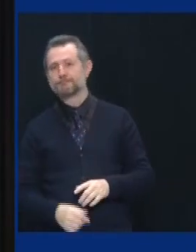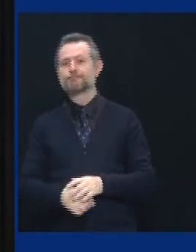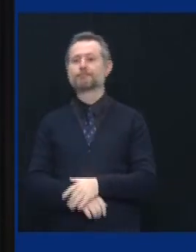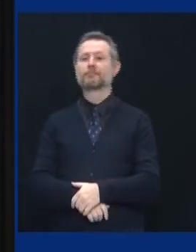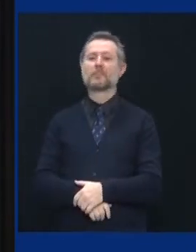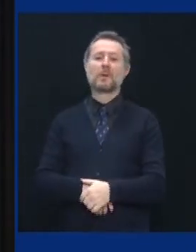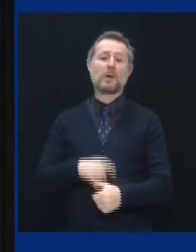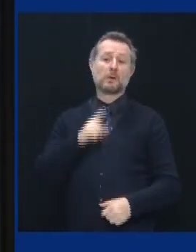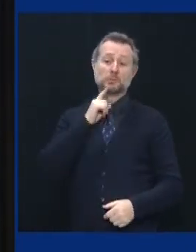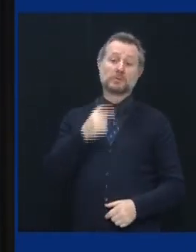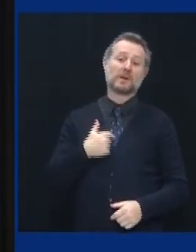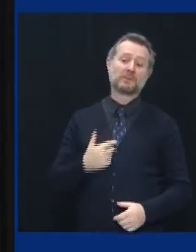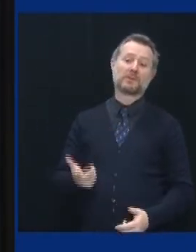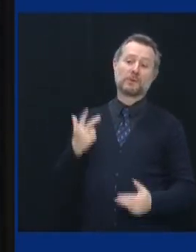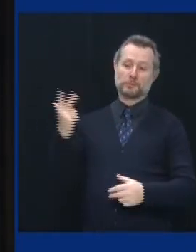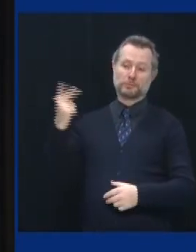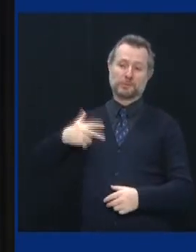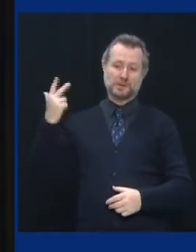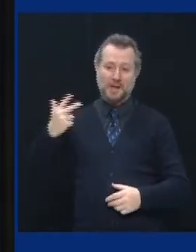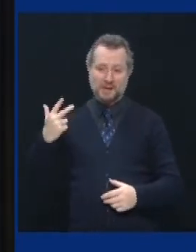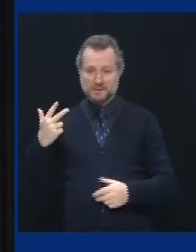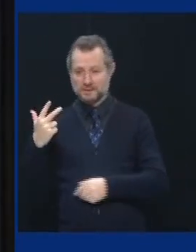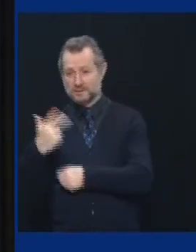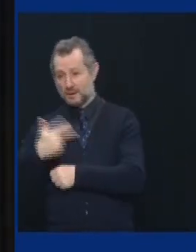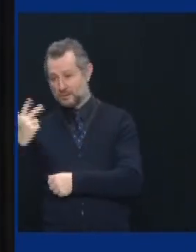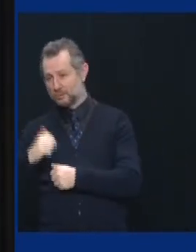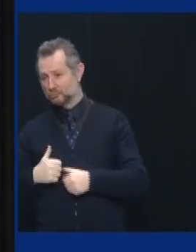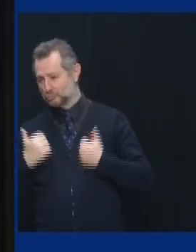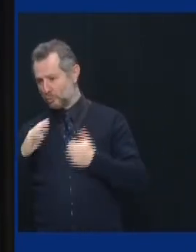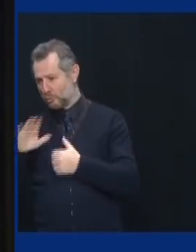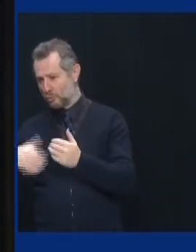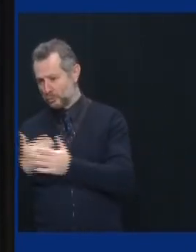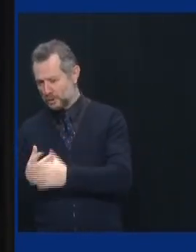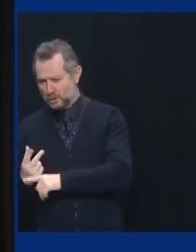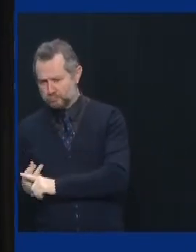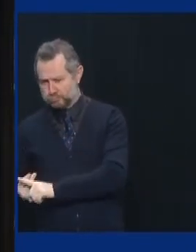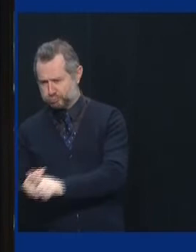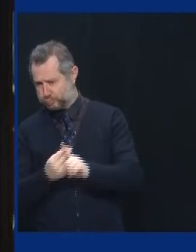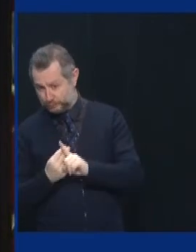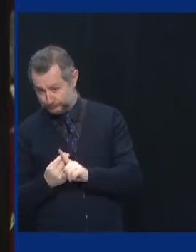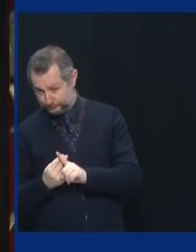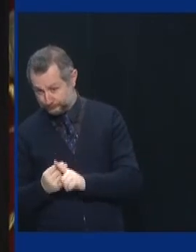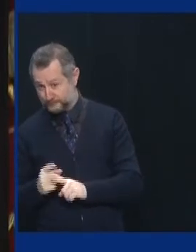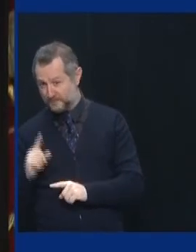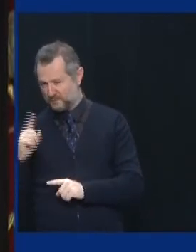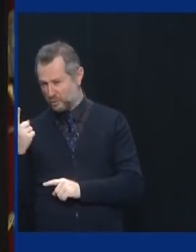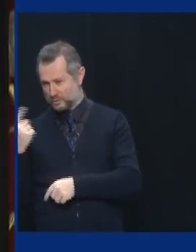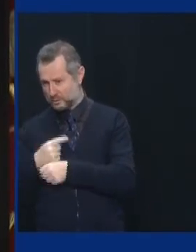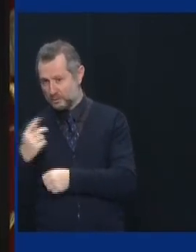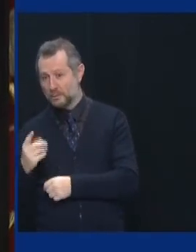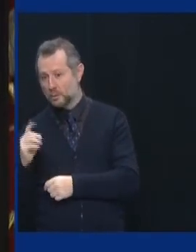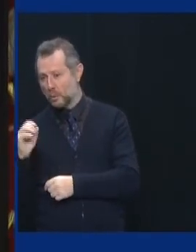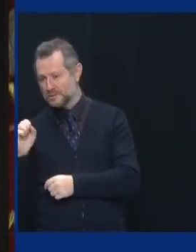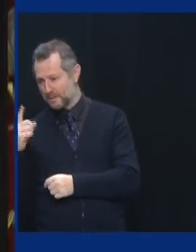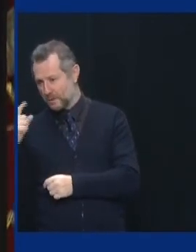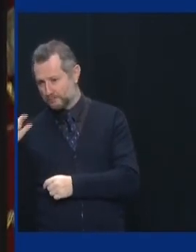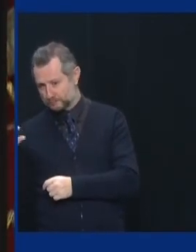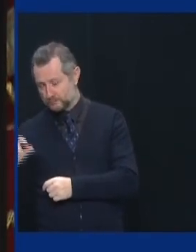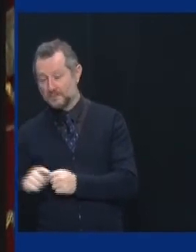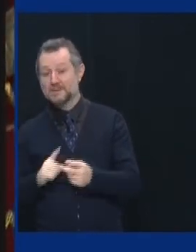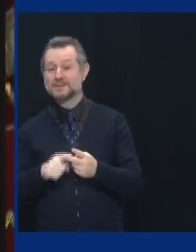clinical days, the first clinical day, all the residents are offered a dose, a first dose, and a portion of the staff are offered a first